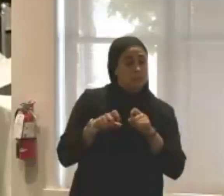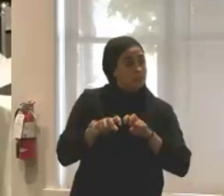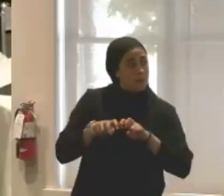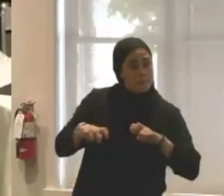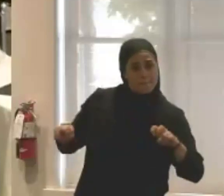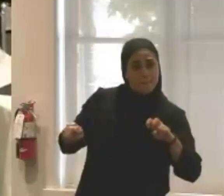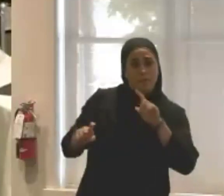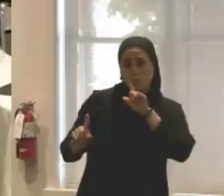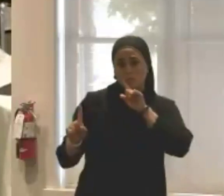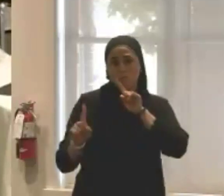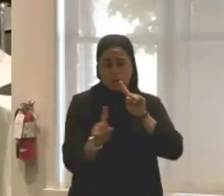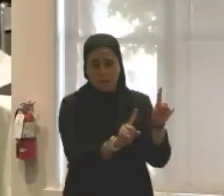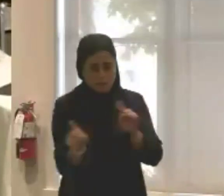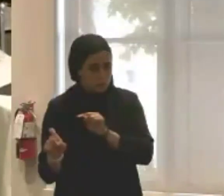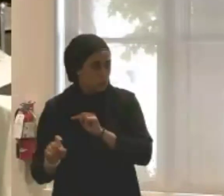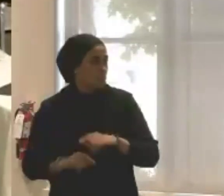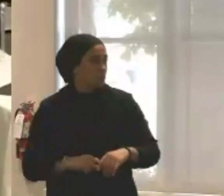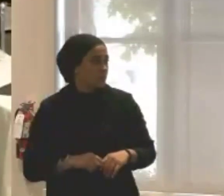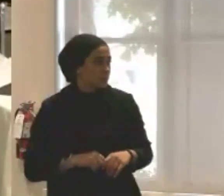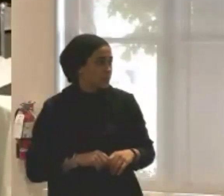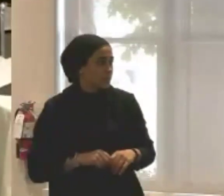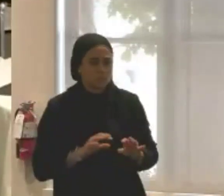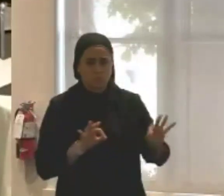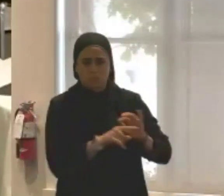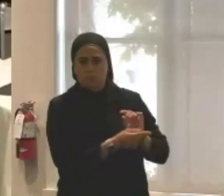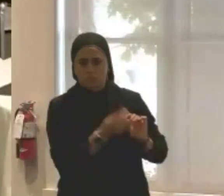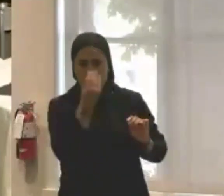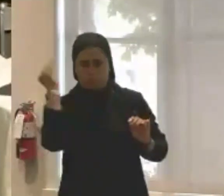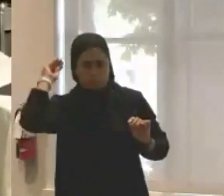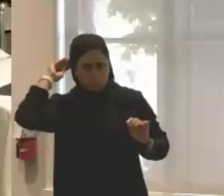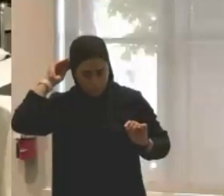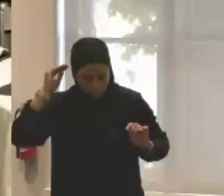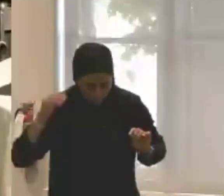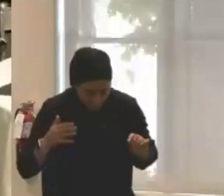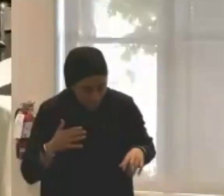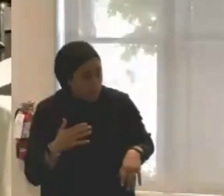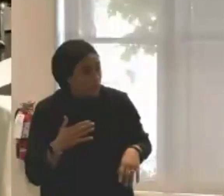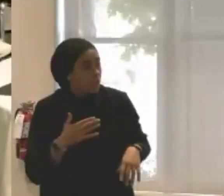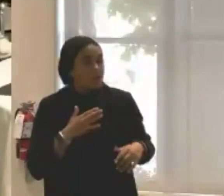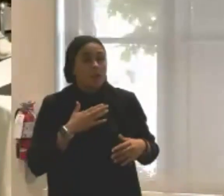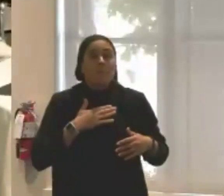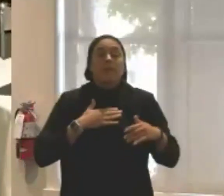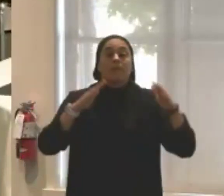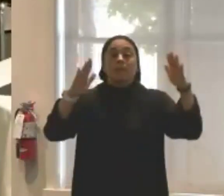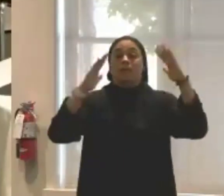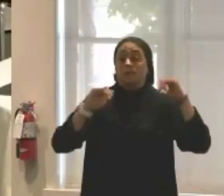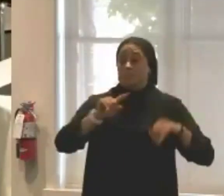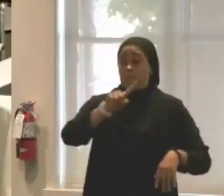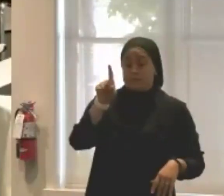auditory to ask and then continue. So for you also just to know. So my second